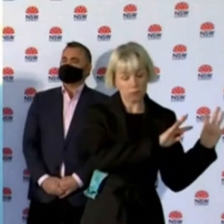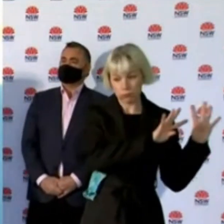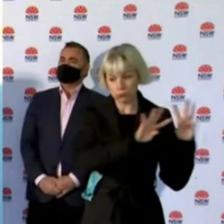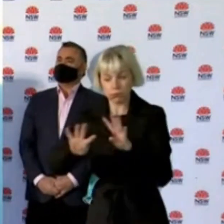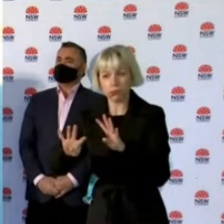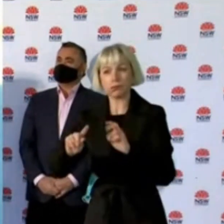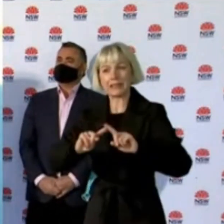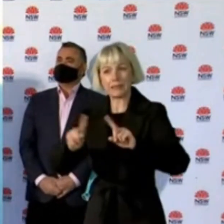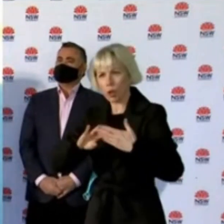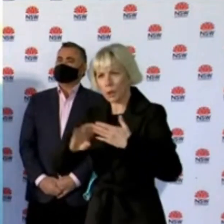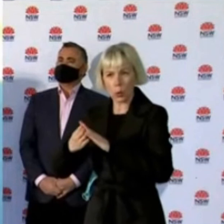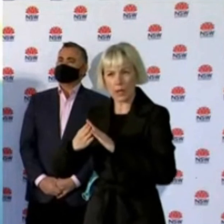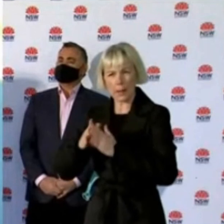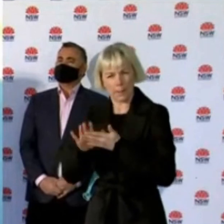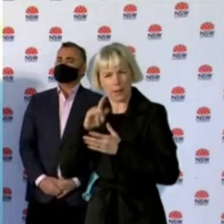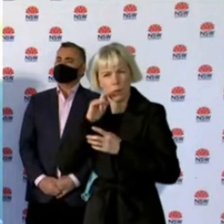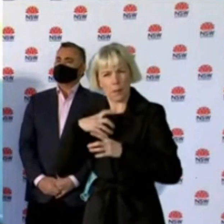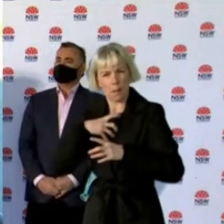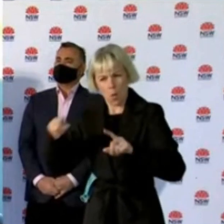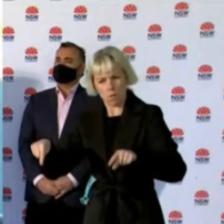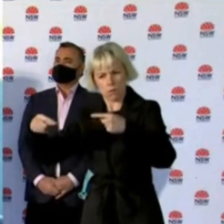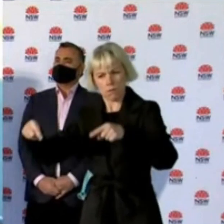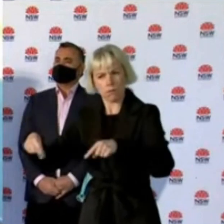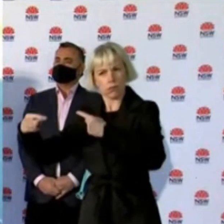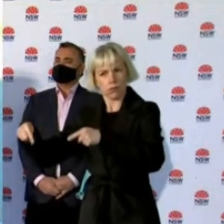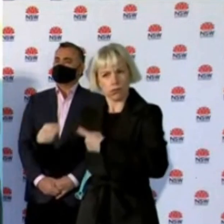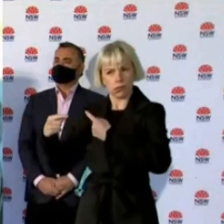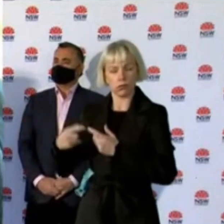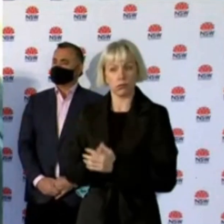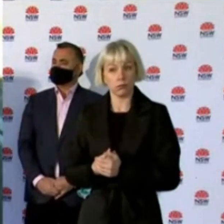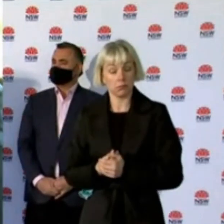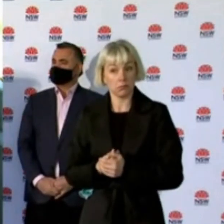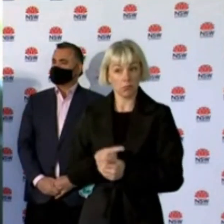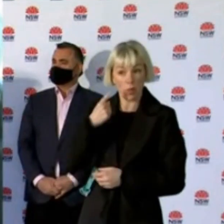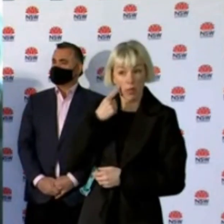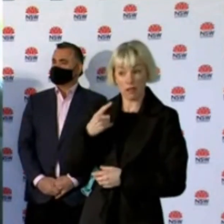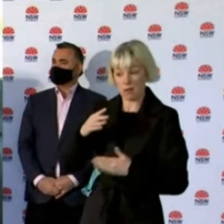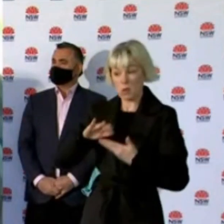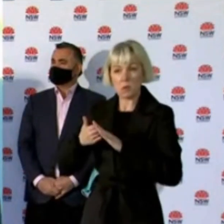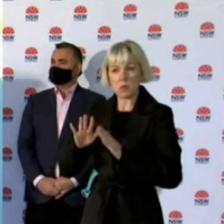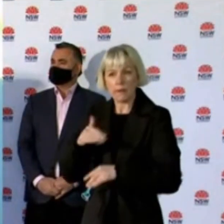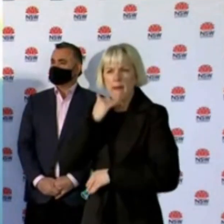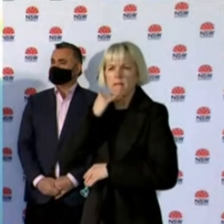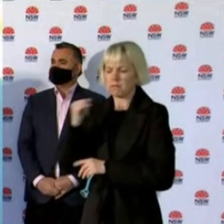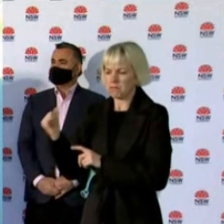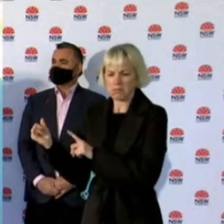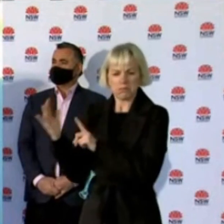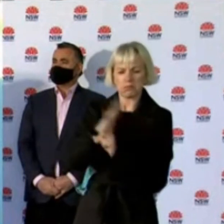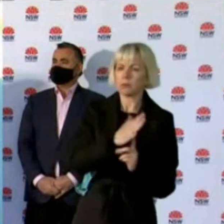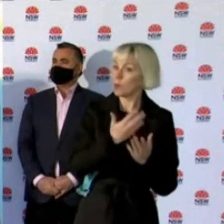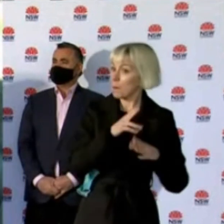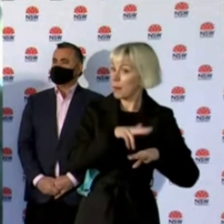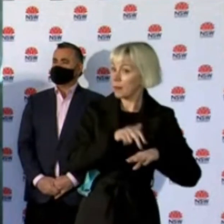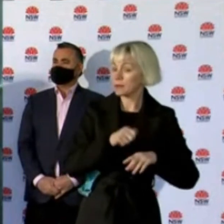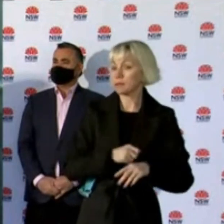compliance. Have you noticed anecdotally more of a pushback? And the other question is, you're from regional New South Wales. How